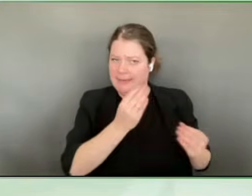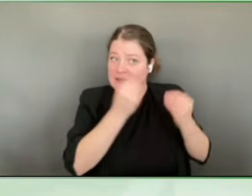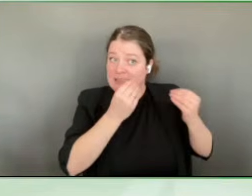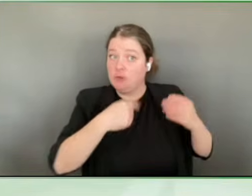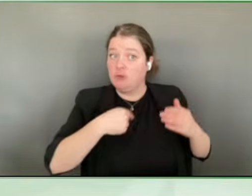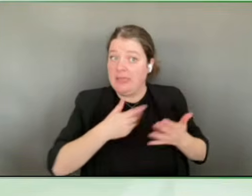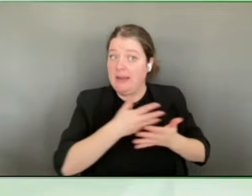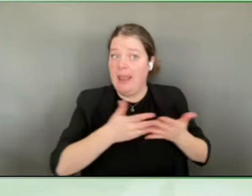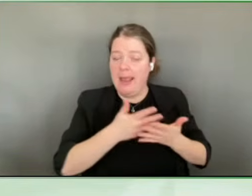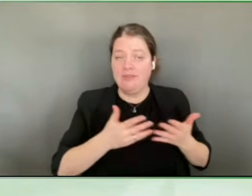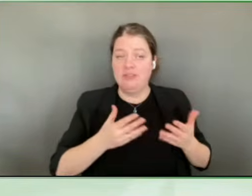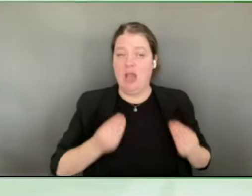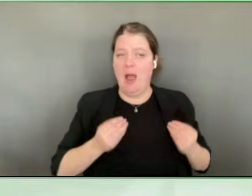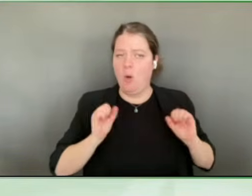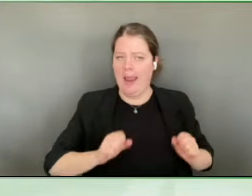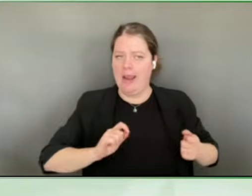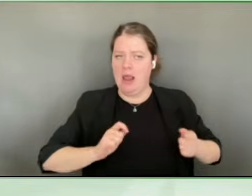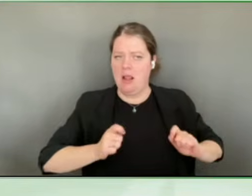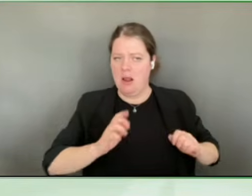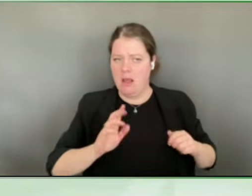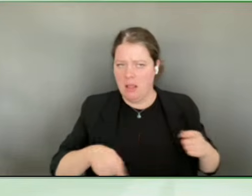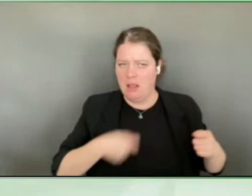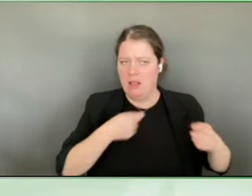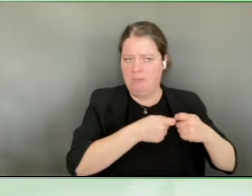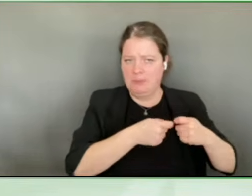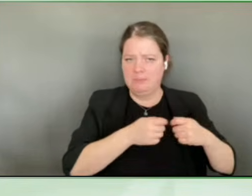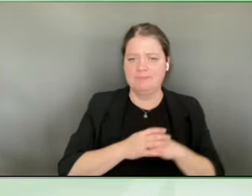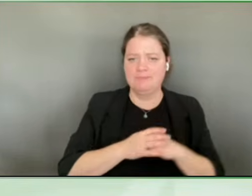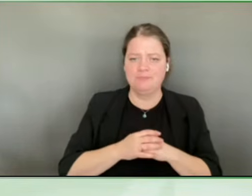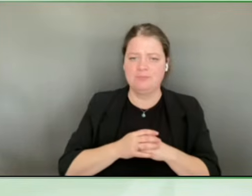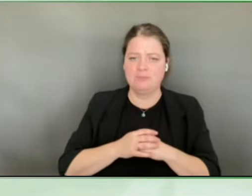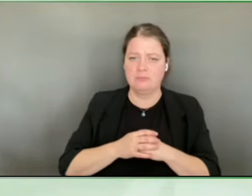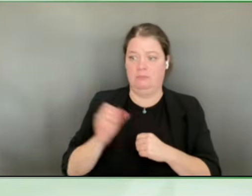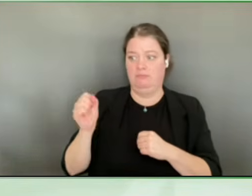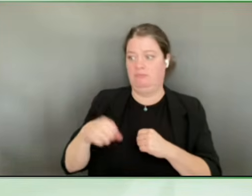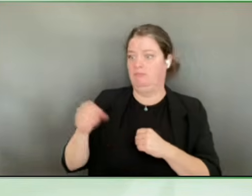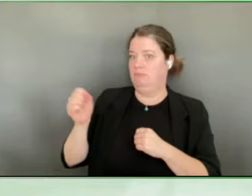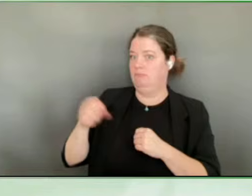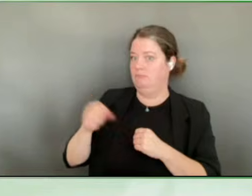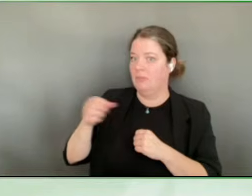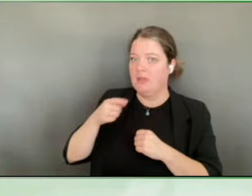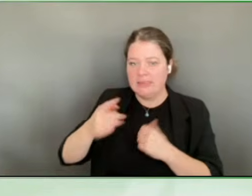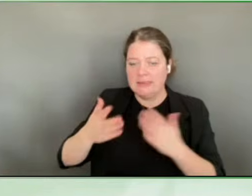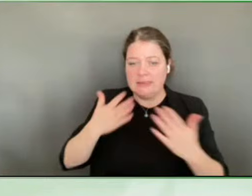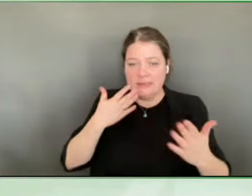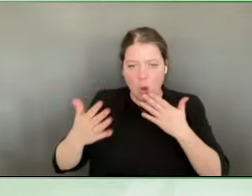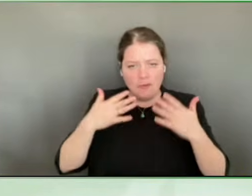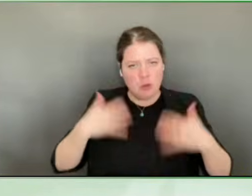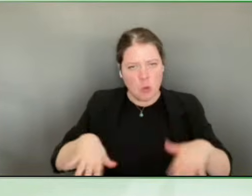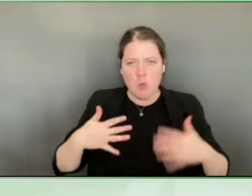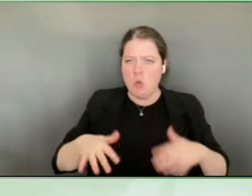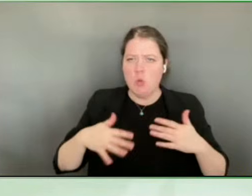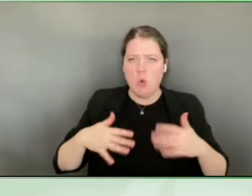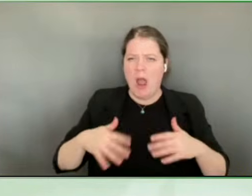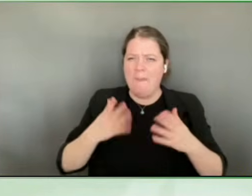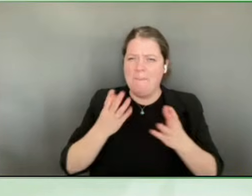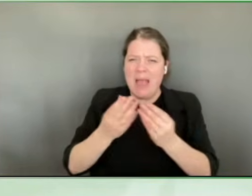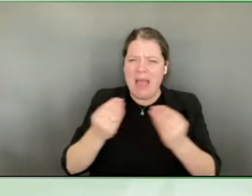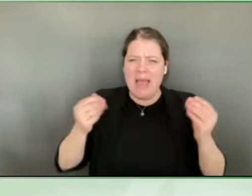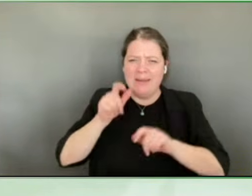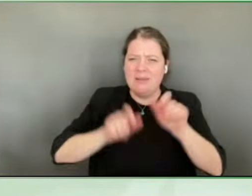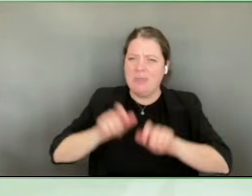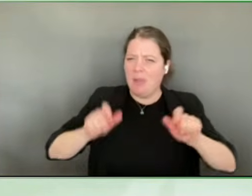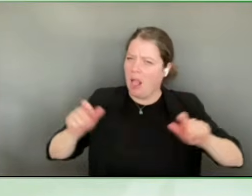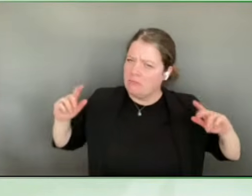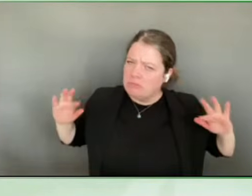there's a big difference in a massive event with 1,000 people attending like this event, because we have to